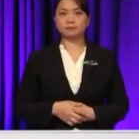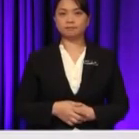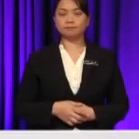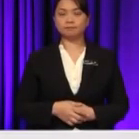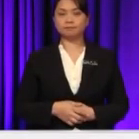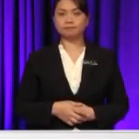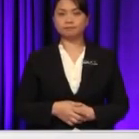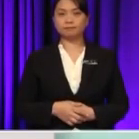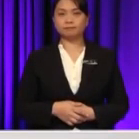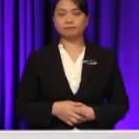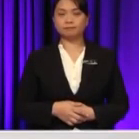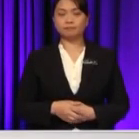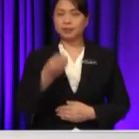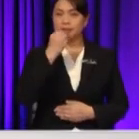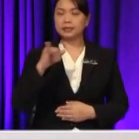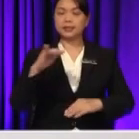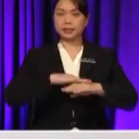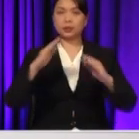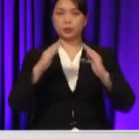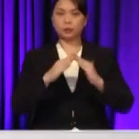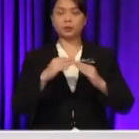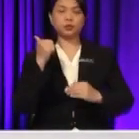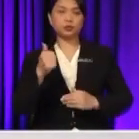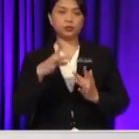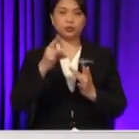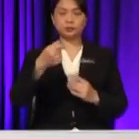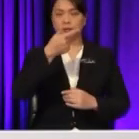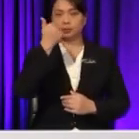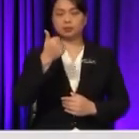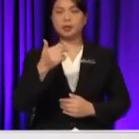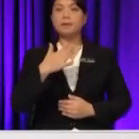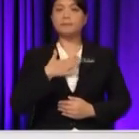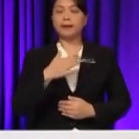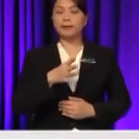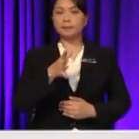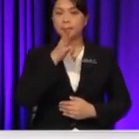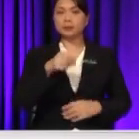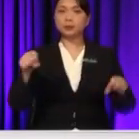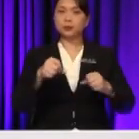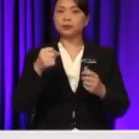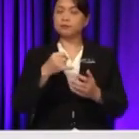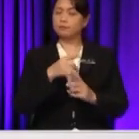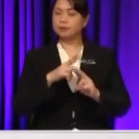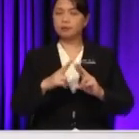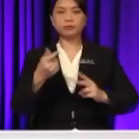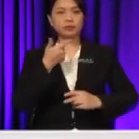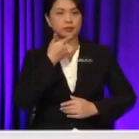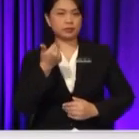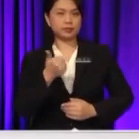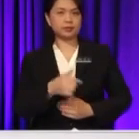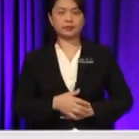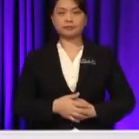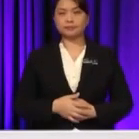Ah. Okay, eating at home is definitely a good choice because my mom's cooking is so delicious. Wow. Well, I